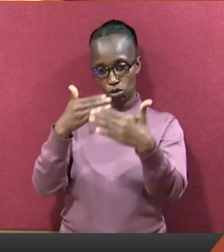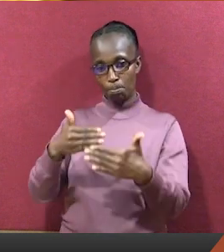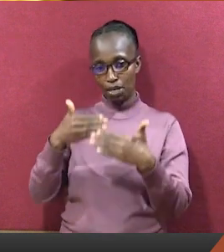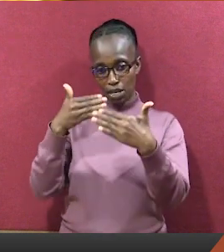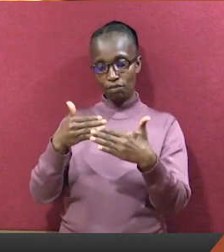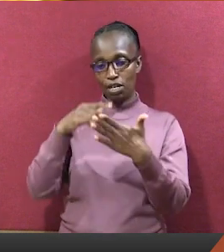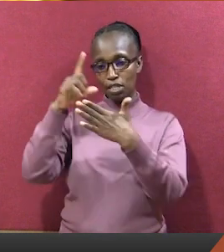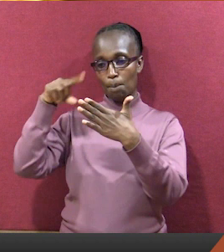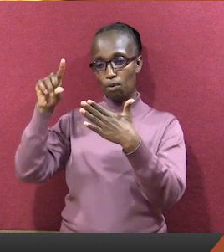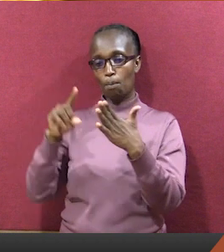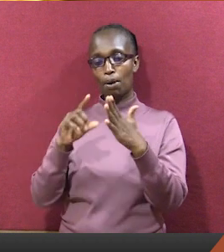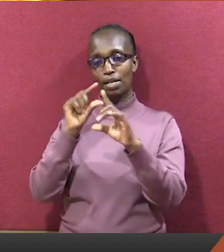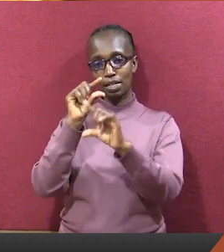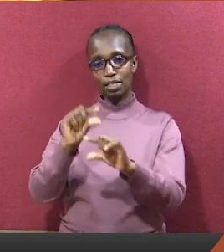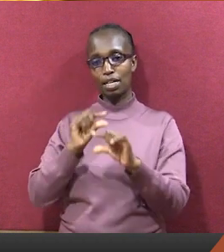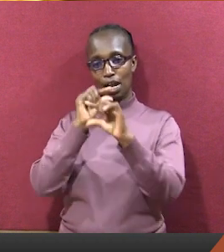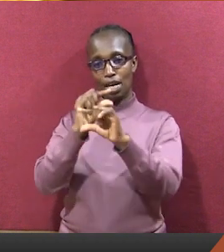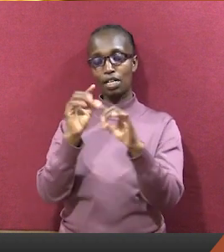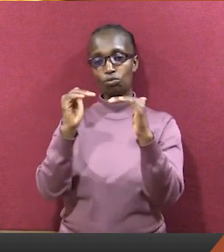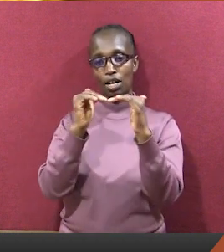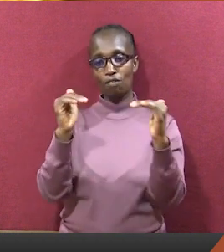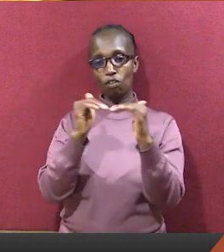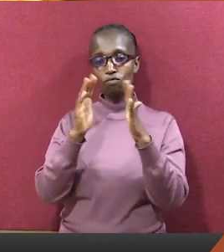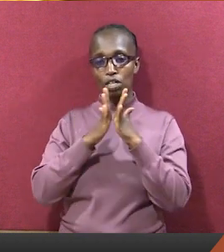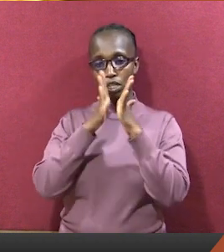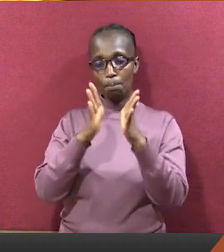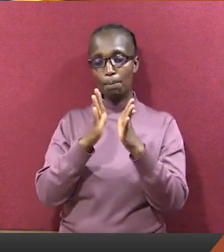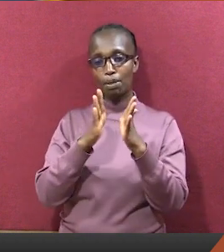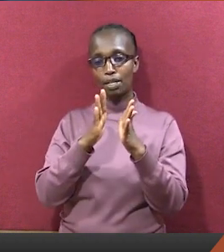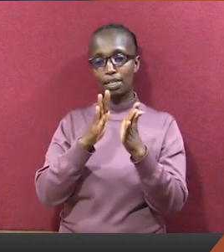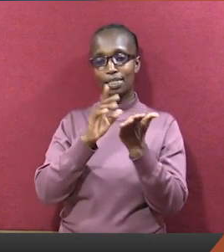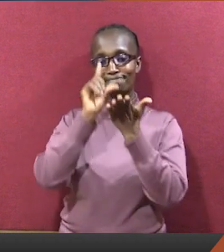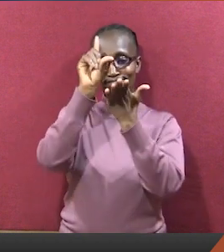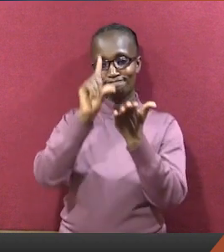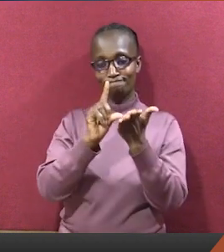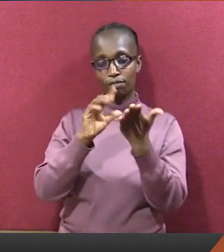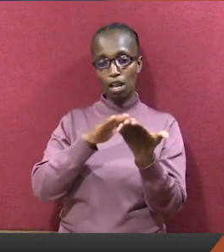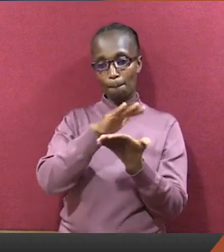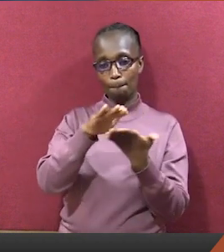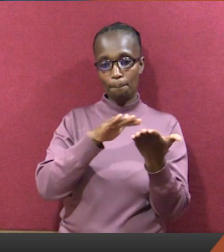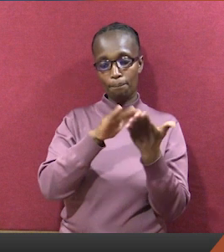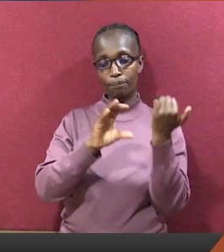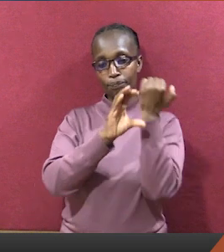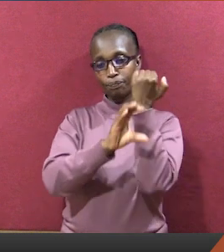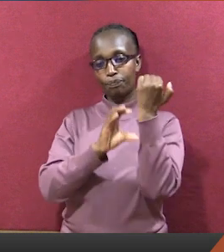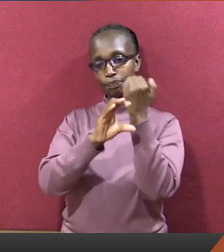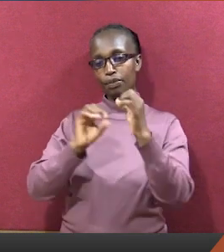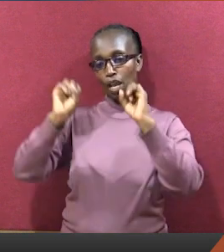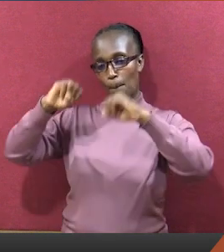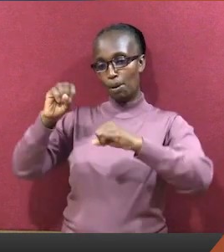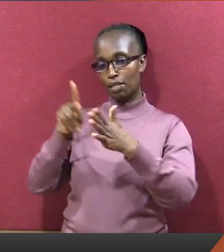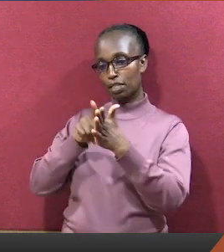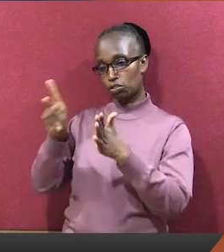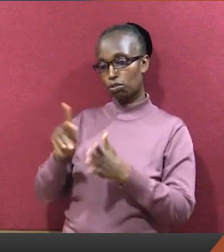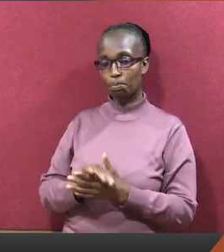to the debt ceiling provides an appropriate guide for optimal level of public debt based on